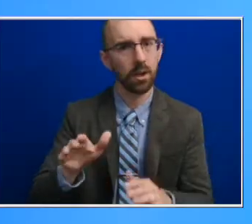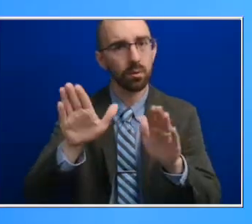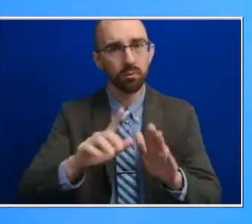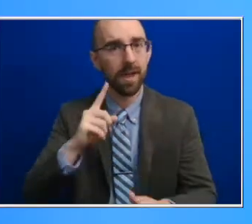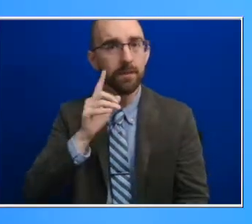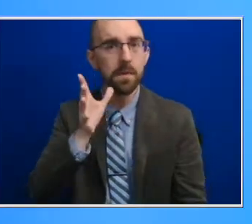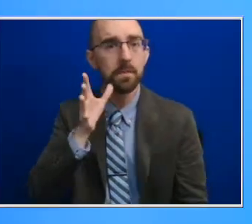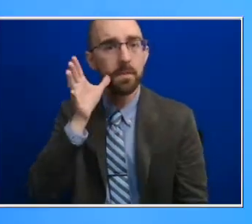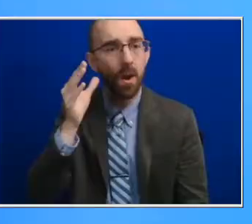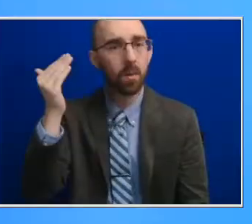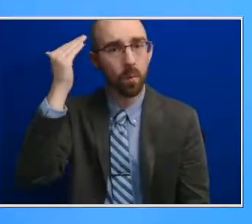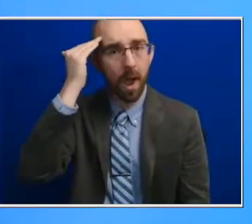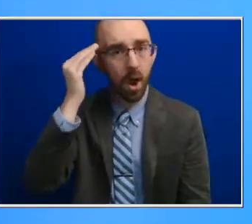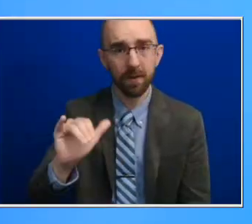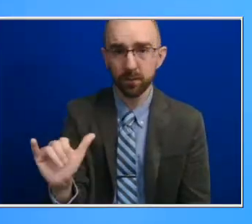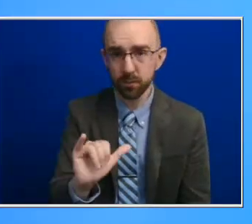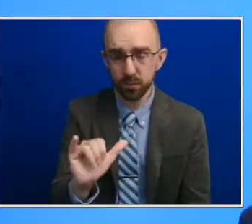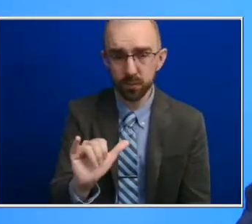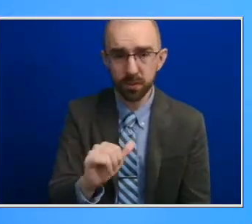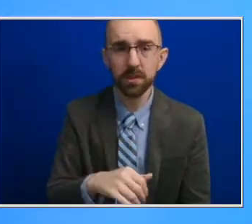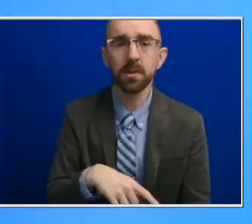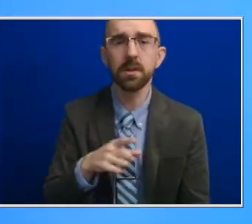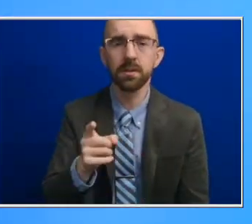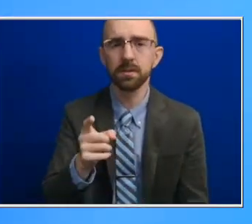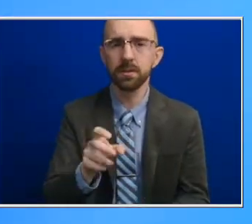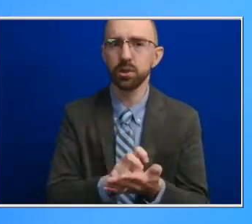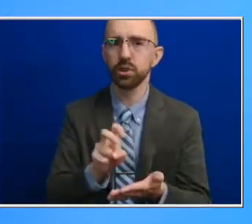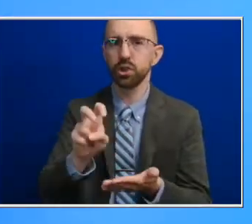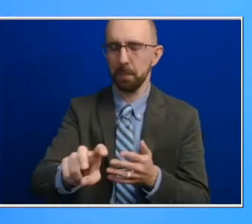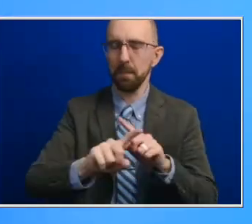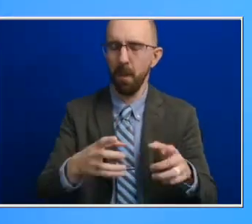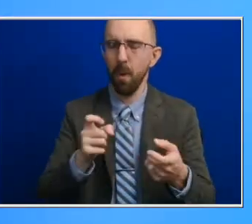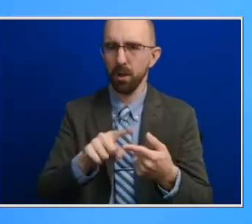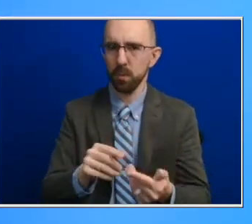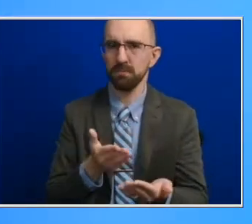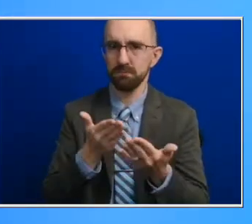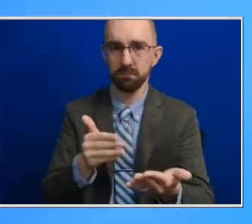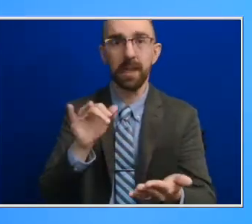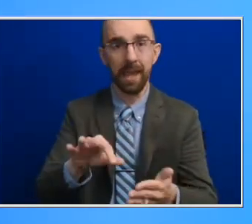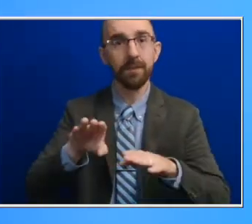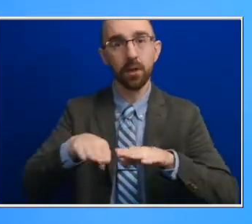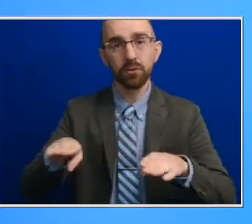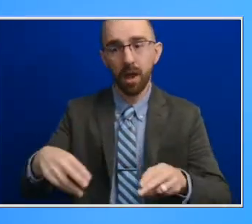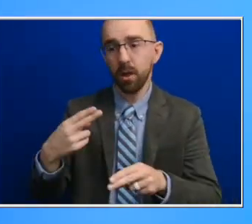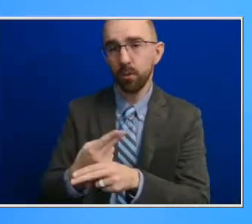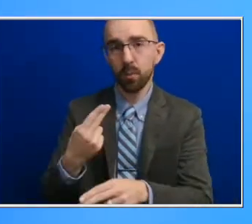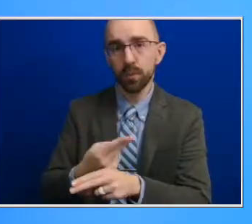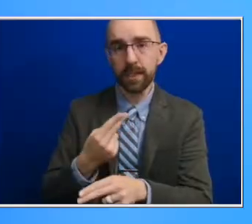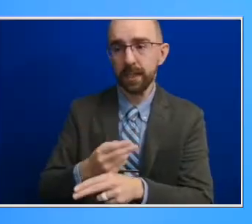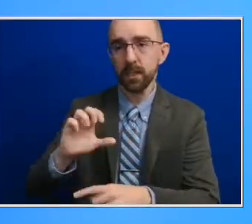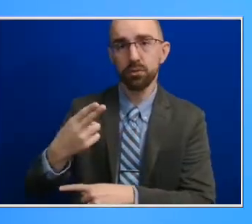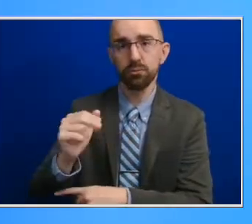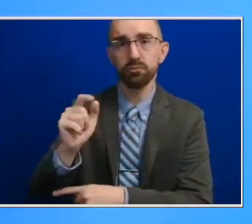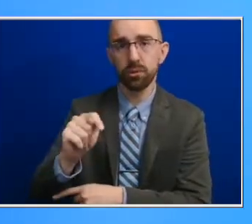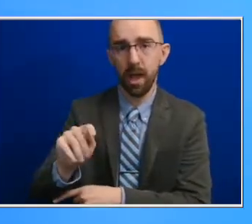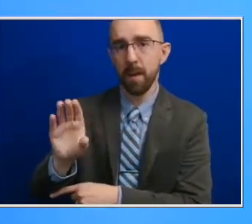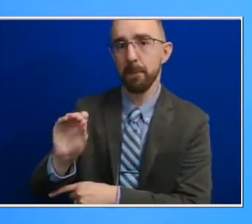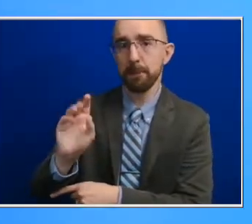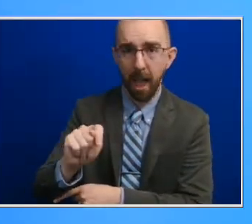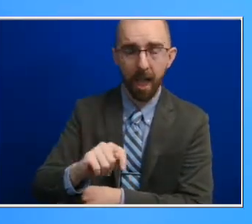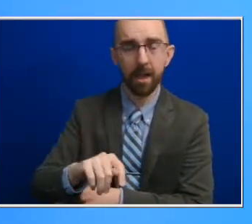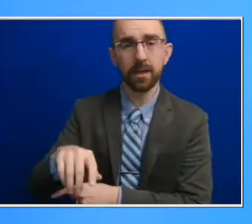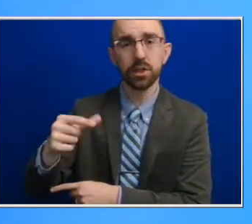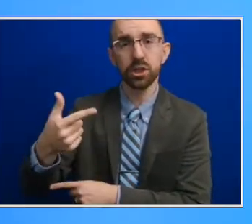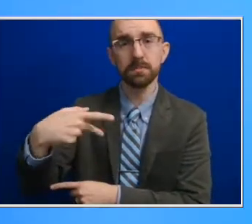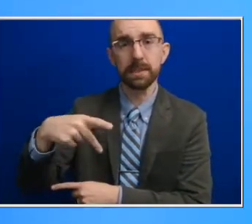aware of, jumping ahead, but always want to make suggestions. If your child is using a chatbot or a ChatGPT or whatever, there